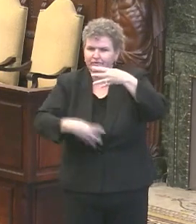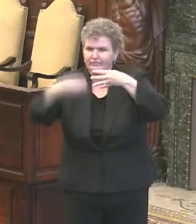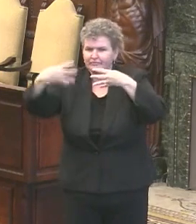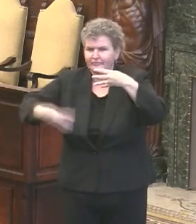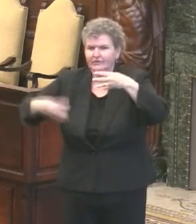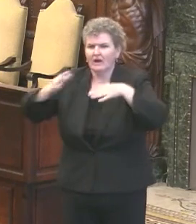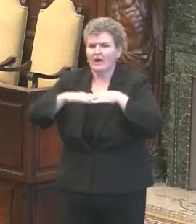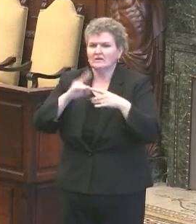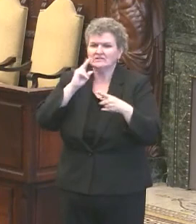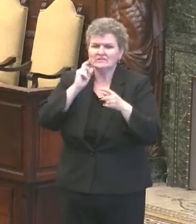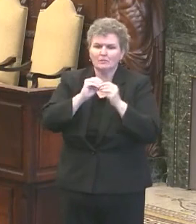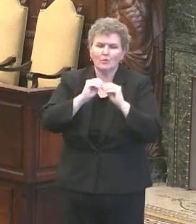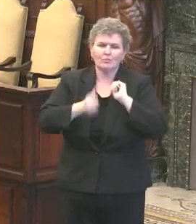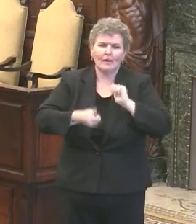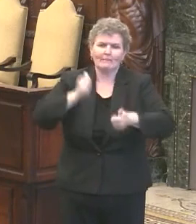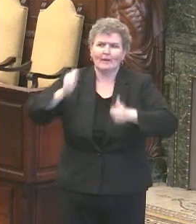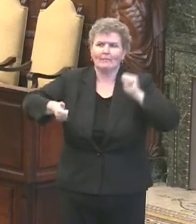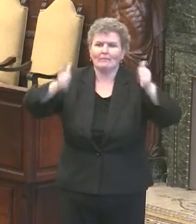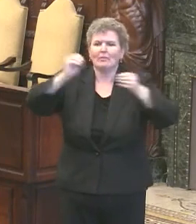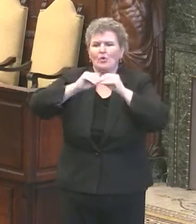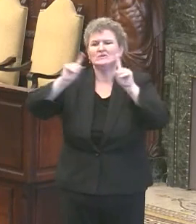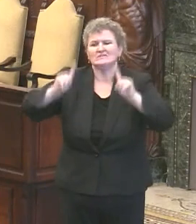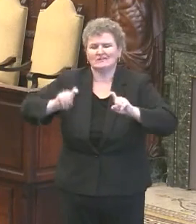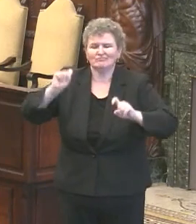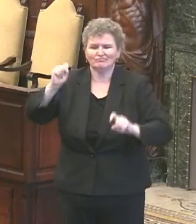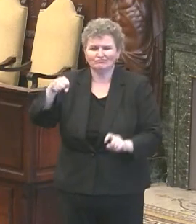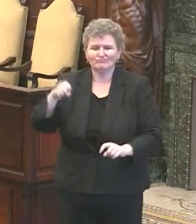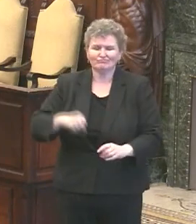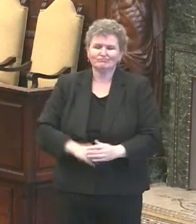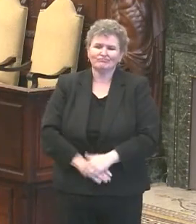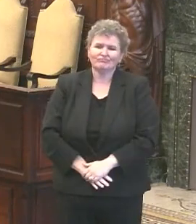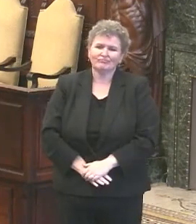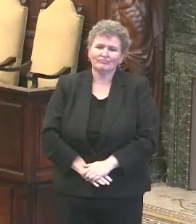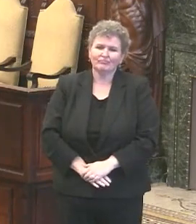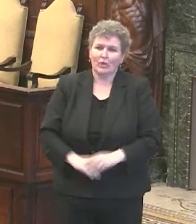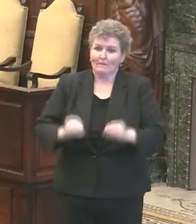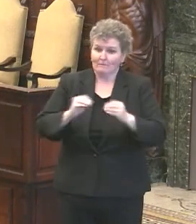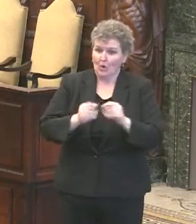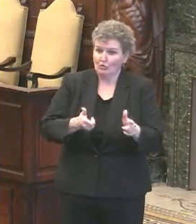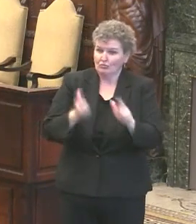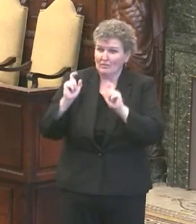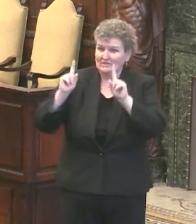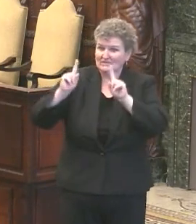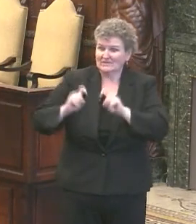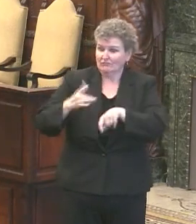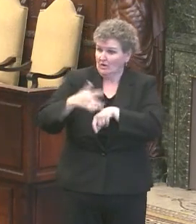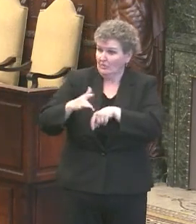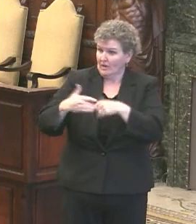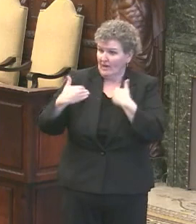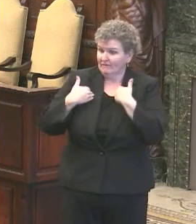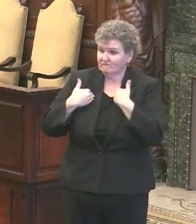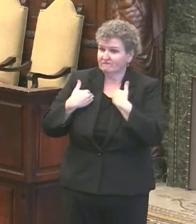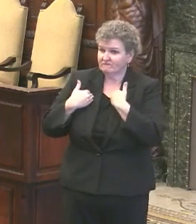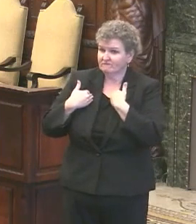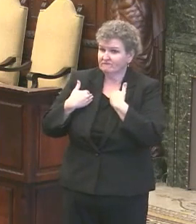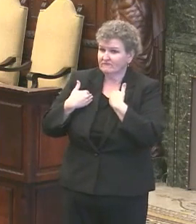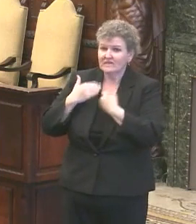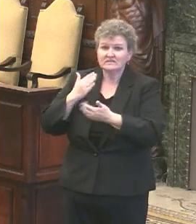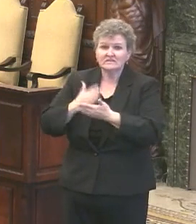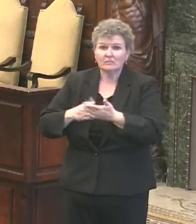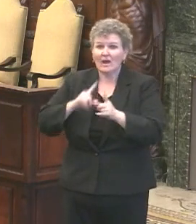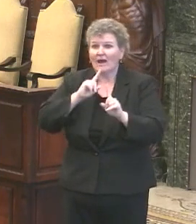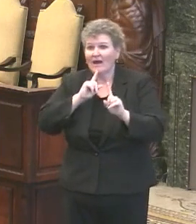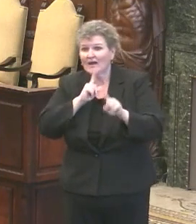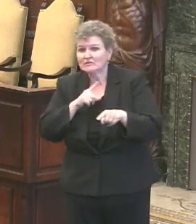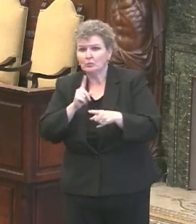sites. We also will be making rapid testing more available. So some of these sites will have the ability to give people an answer in a matter of